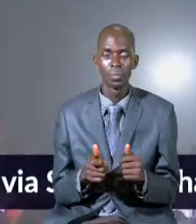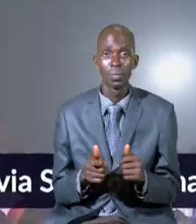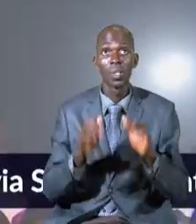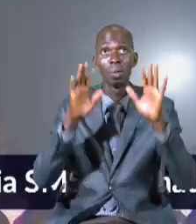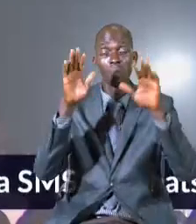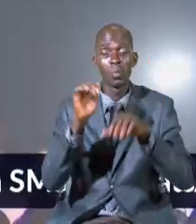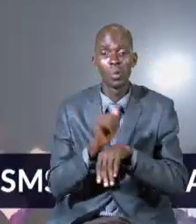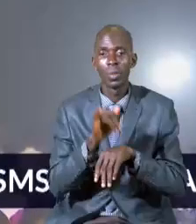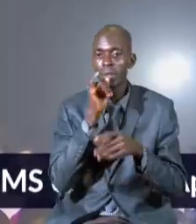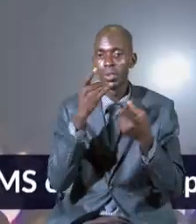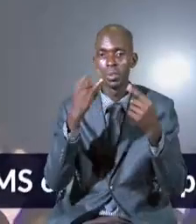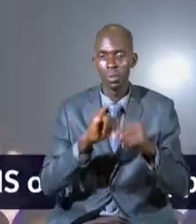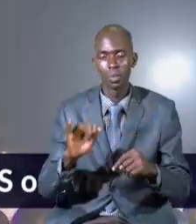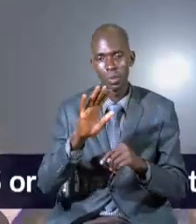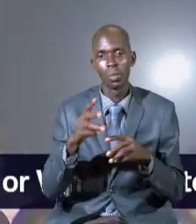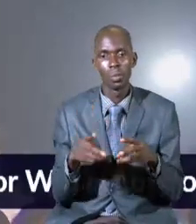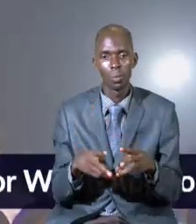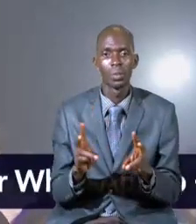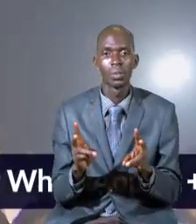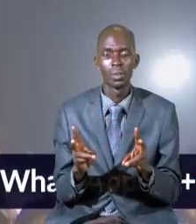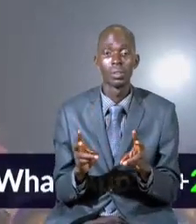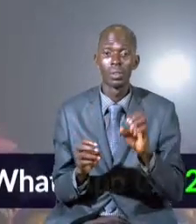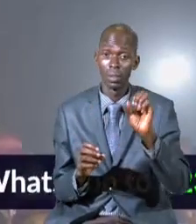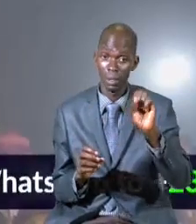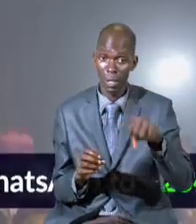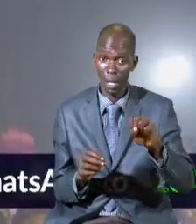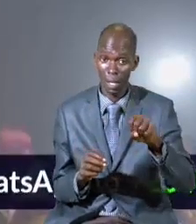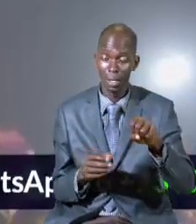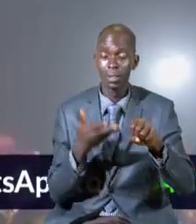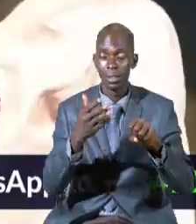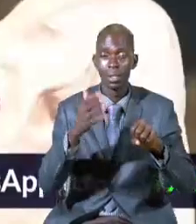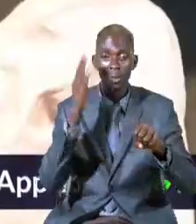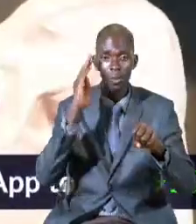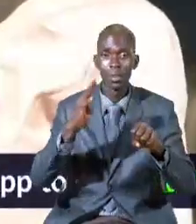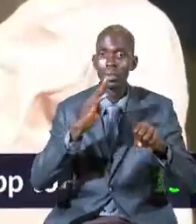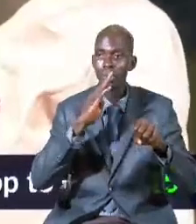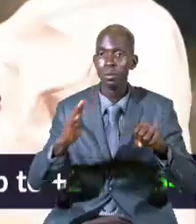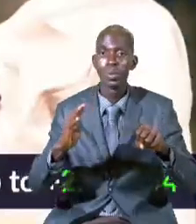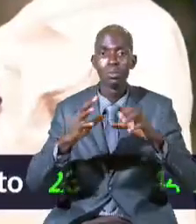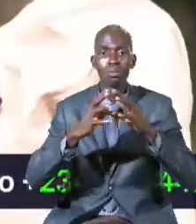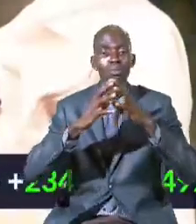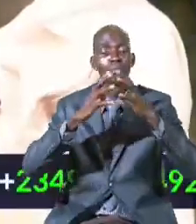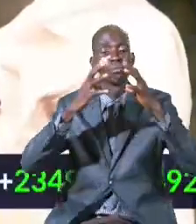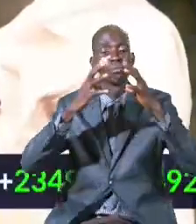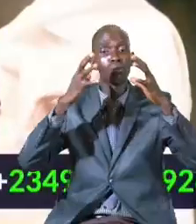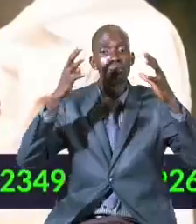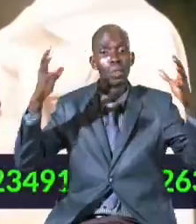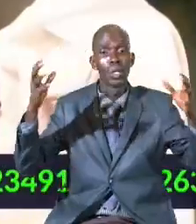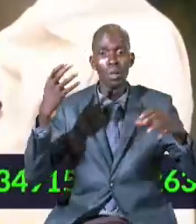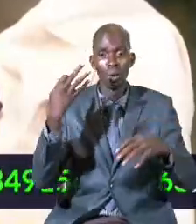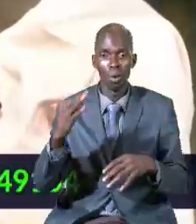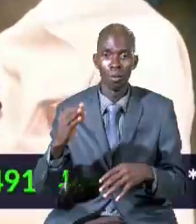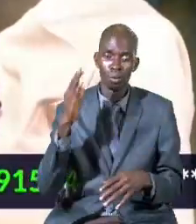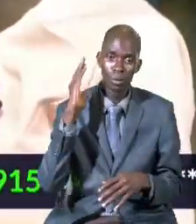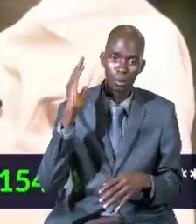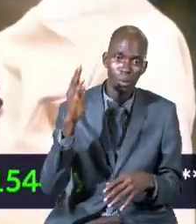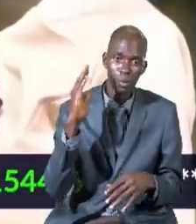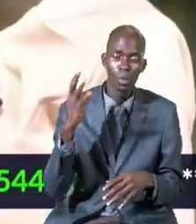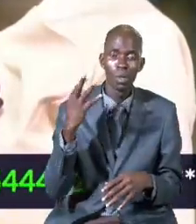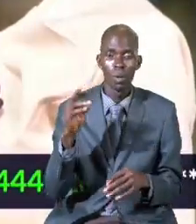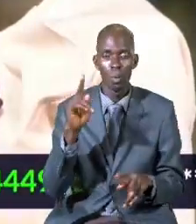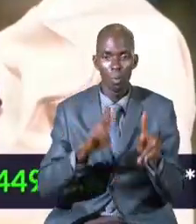coming your way. Yes, there will be abundance of testimony for those who God has